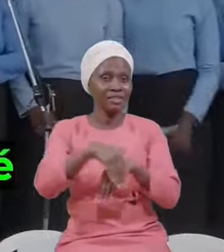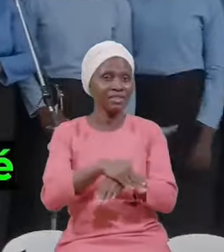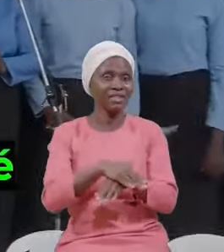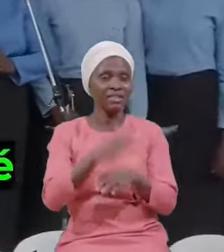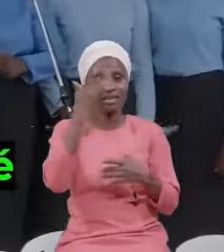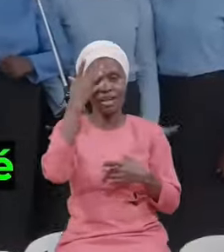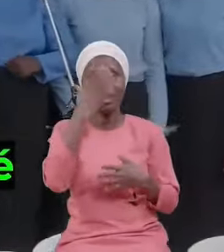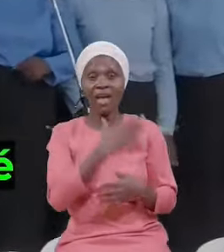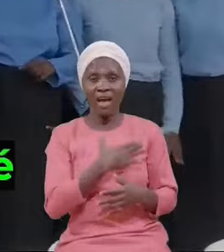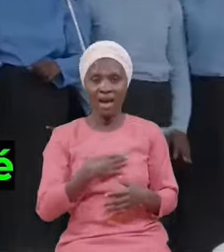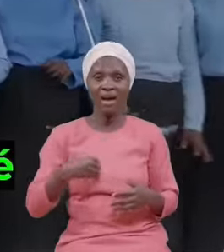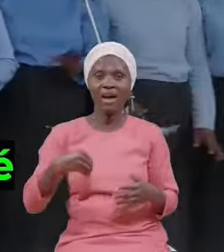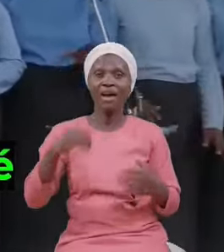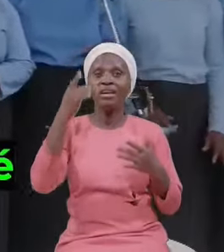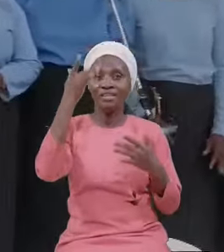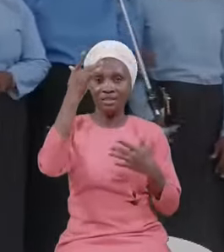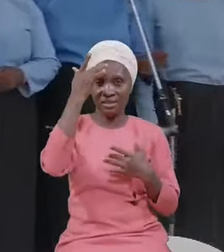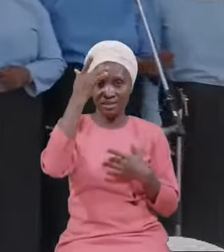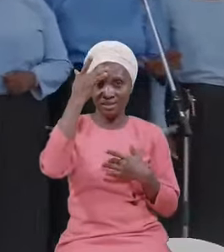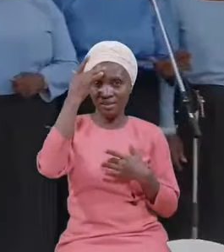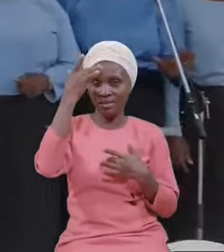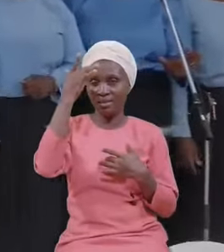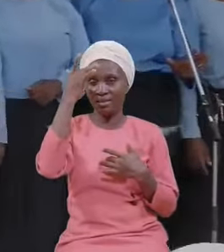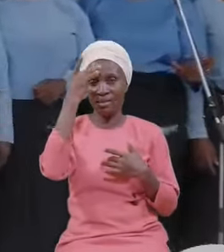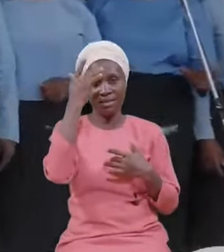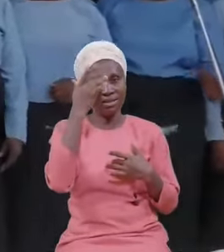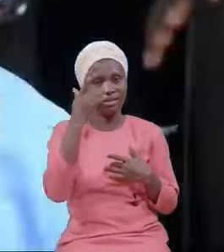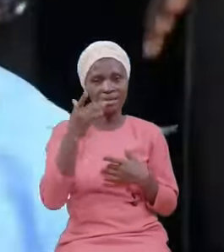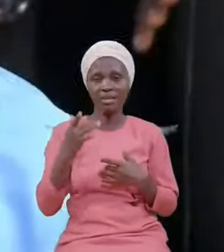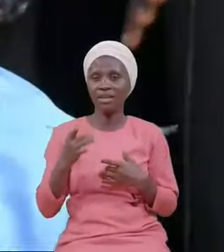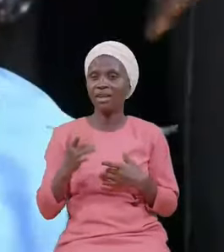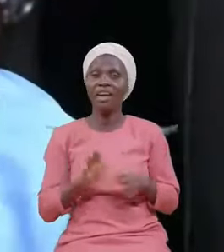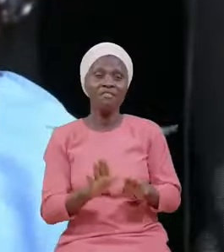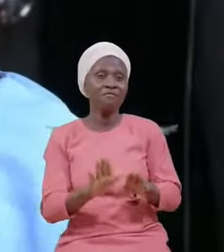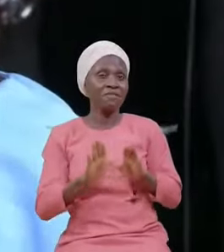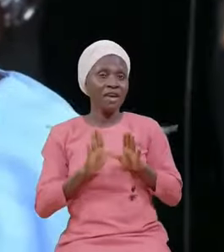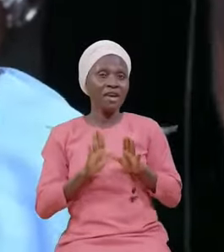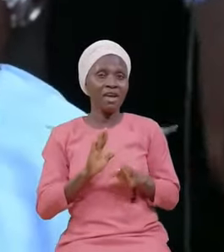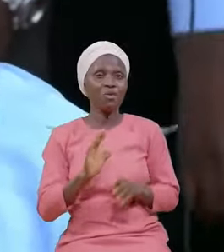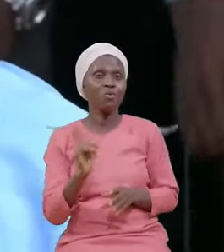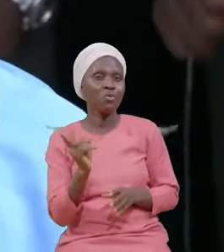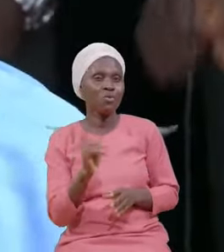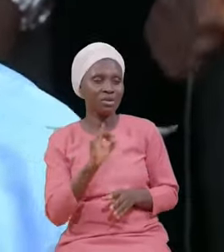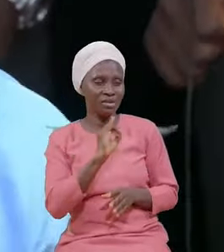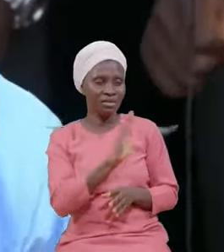sickness and dece be where is your power